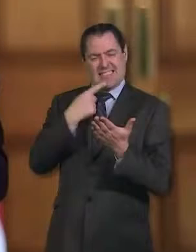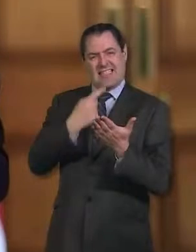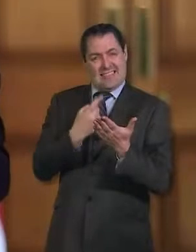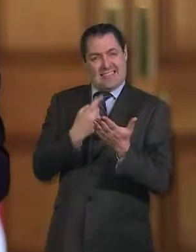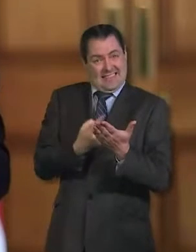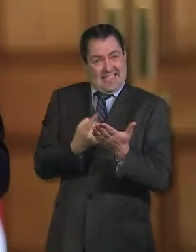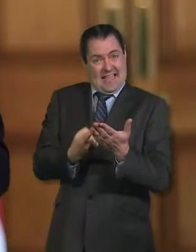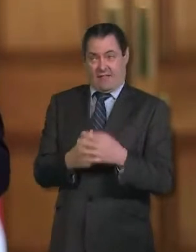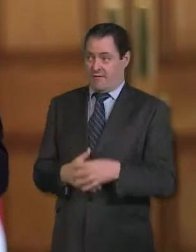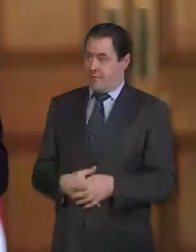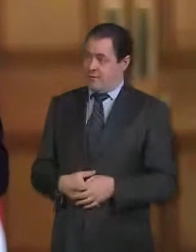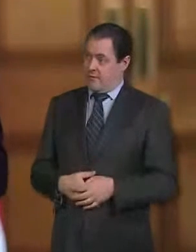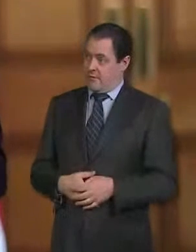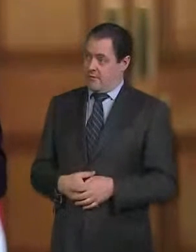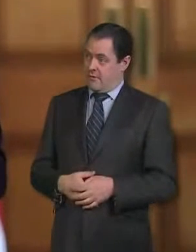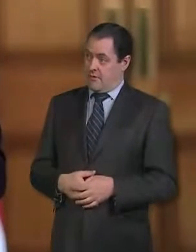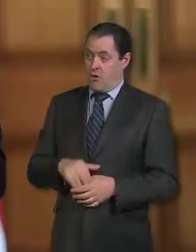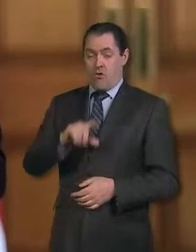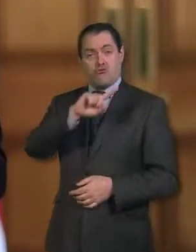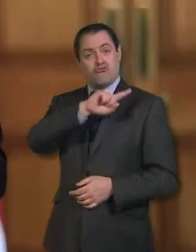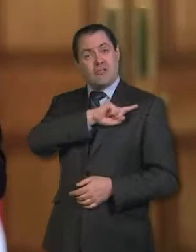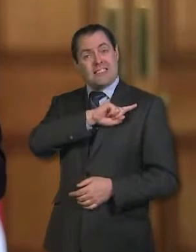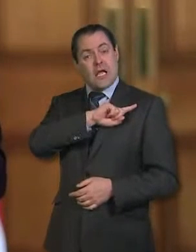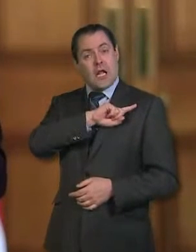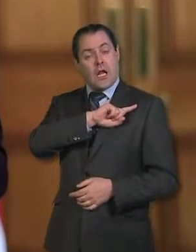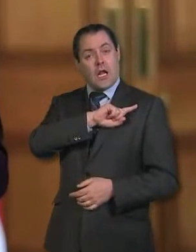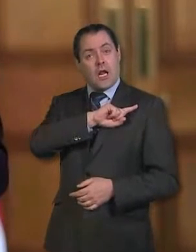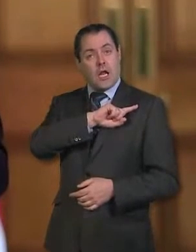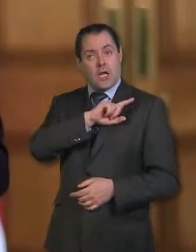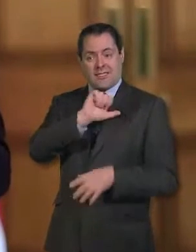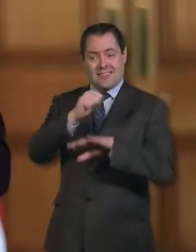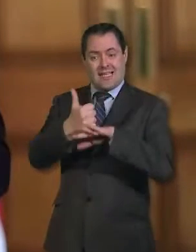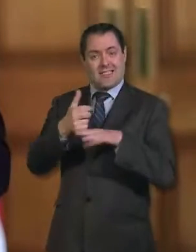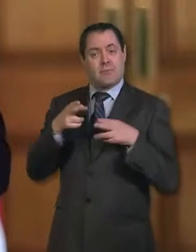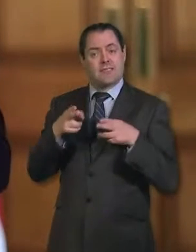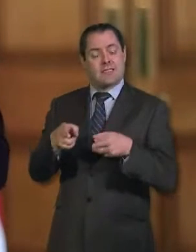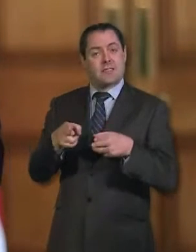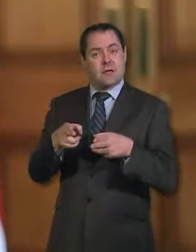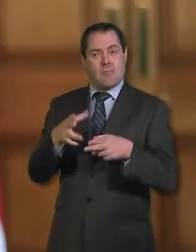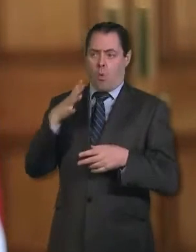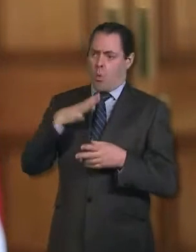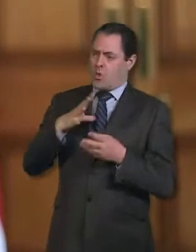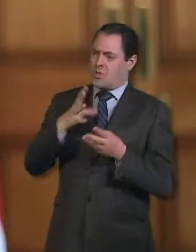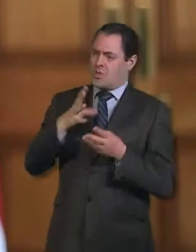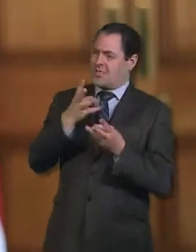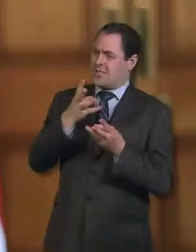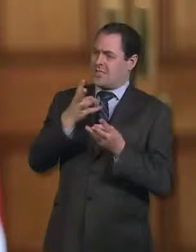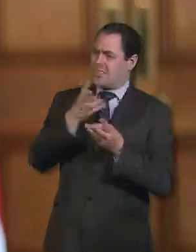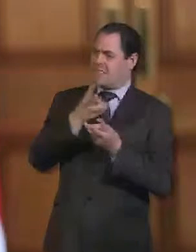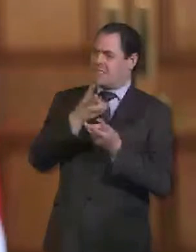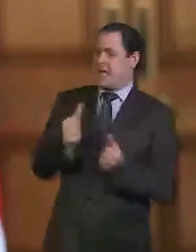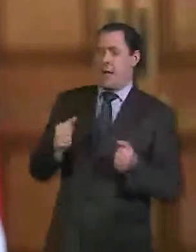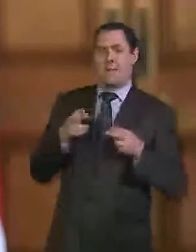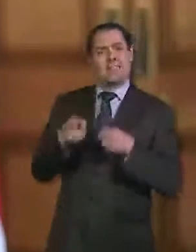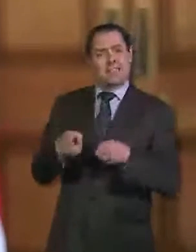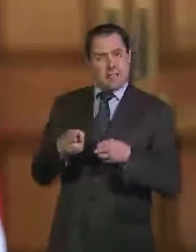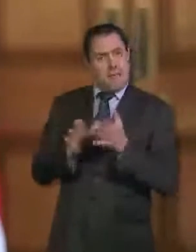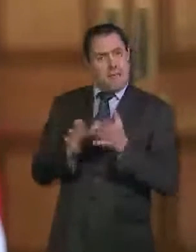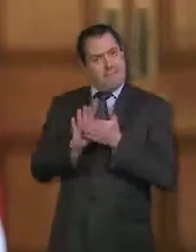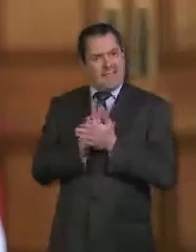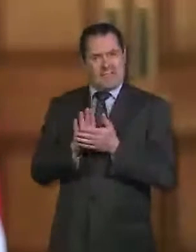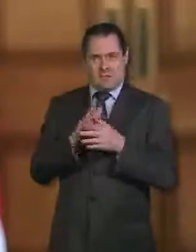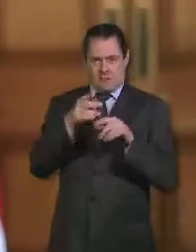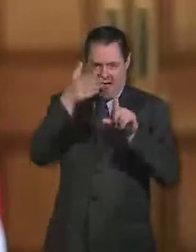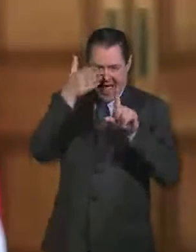purpose here is to try to move to a system where we have a more targeted lockdown, where if you're at high